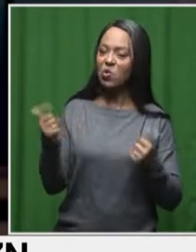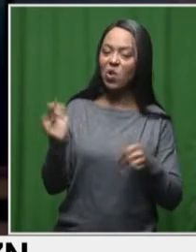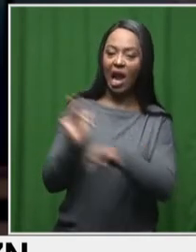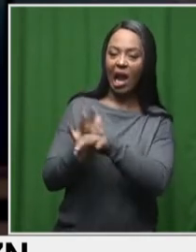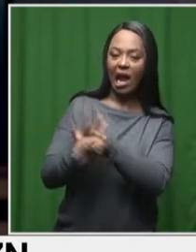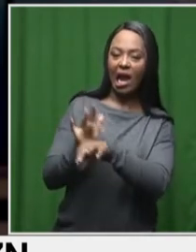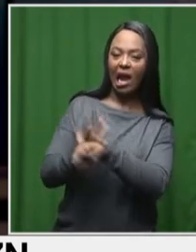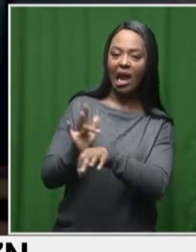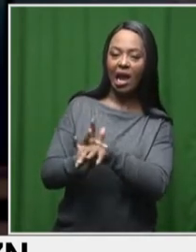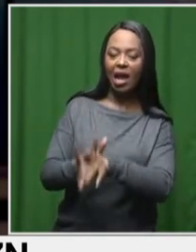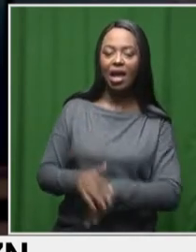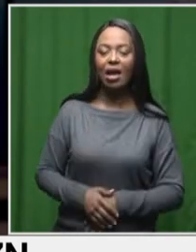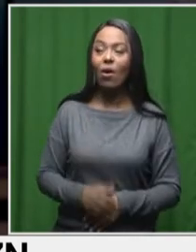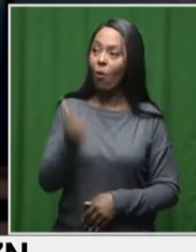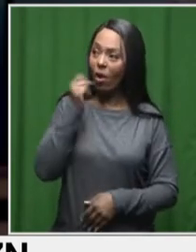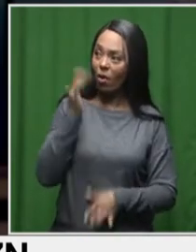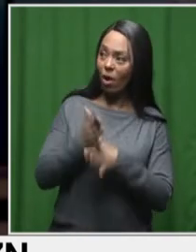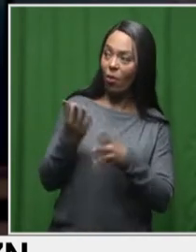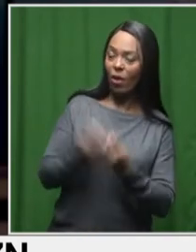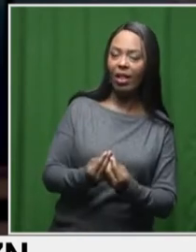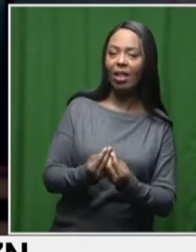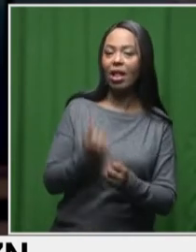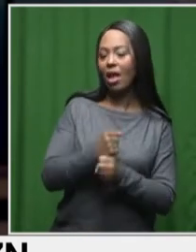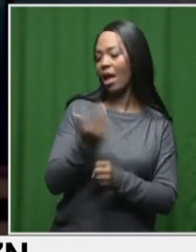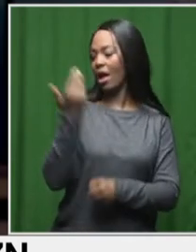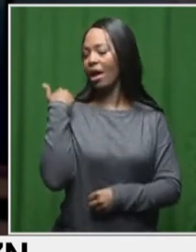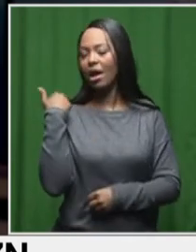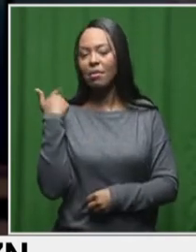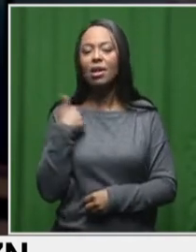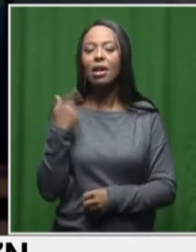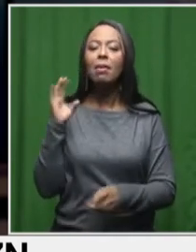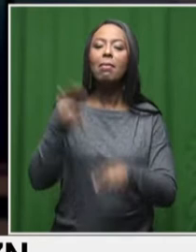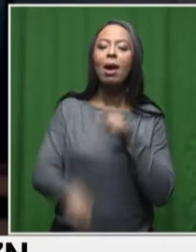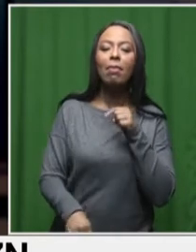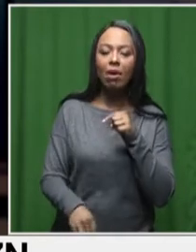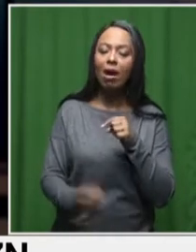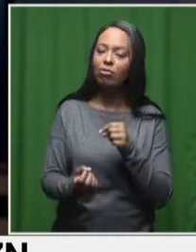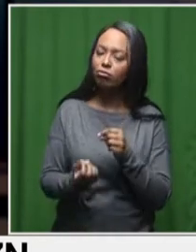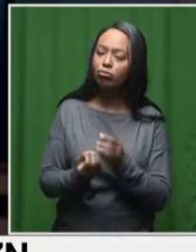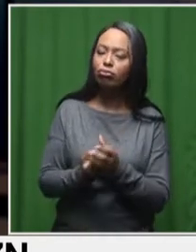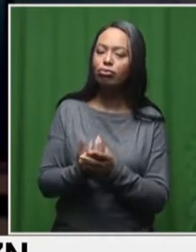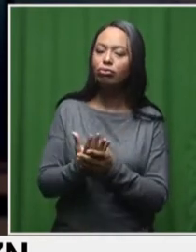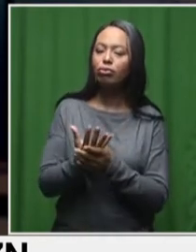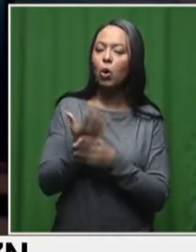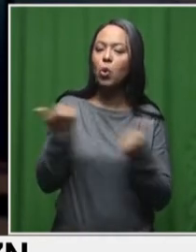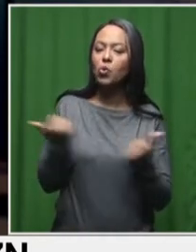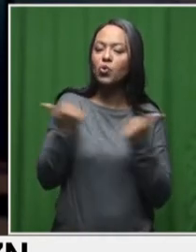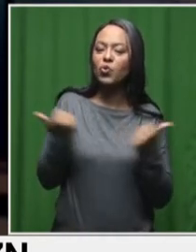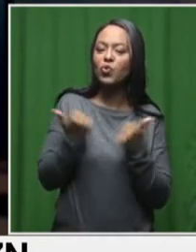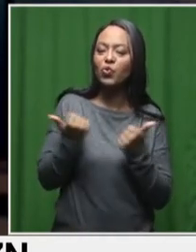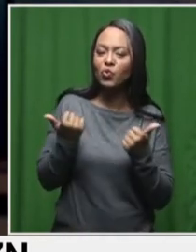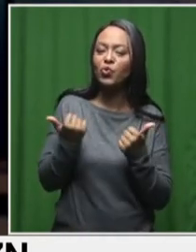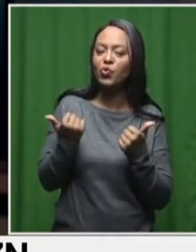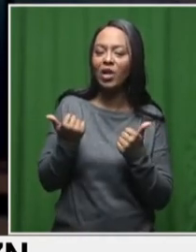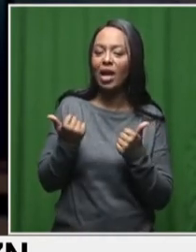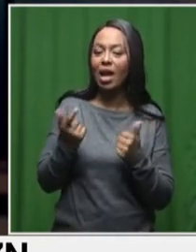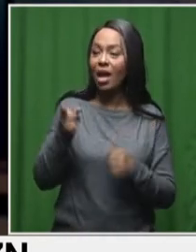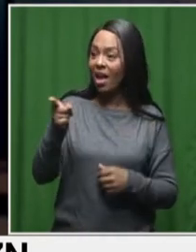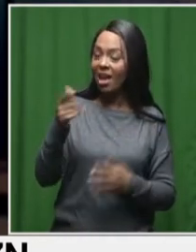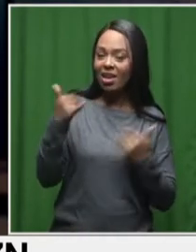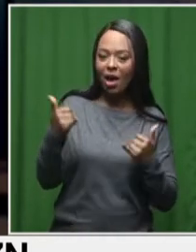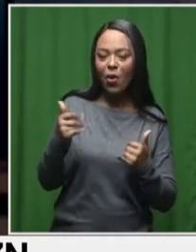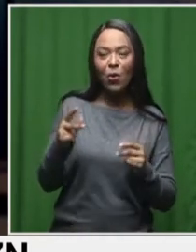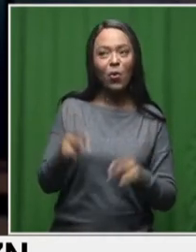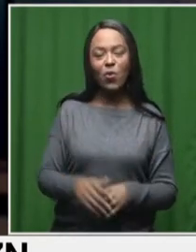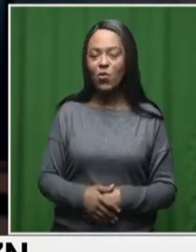worked with her last year, I realized that, you know, over the years, we've been growing so much that now she's in a